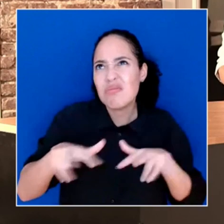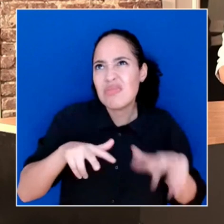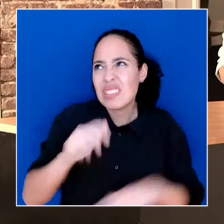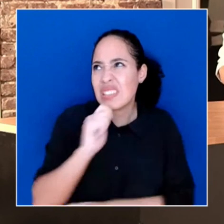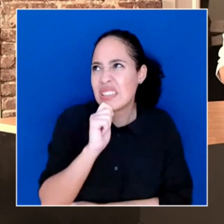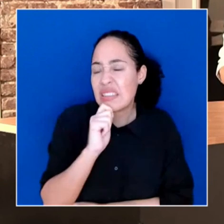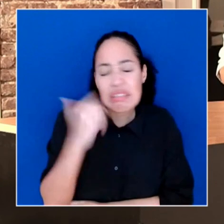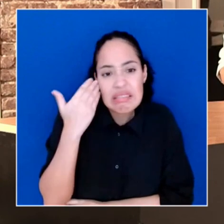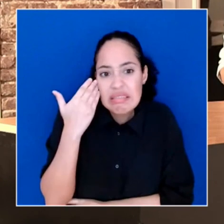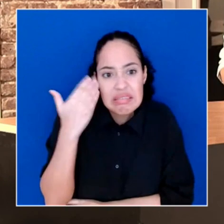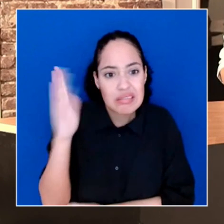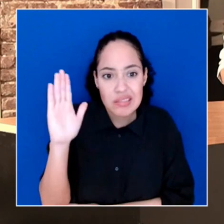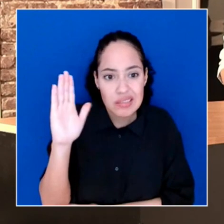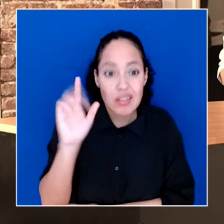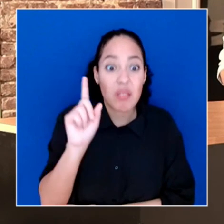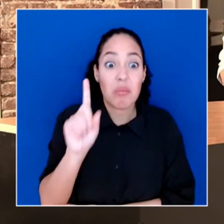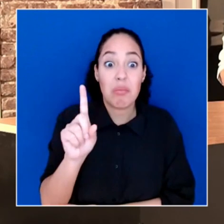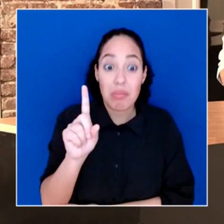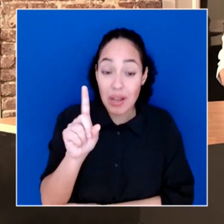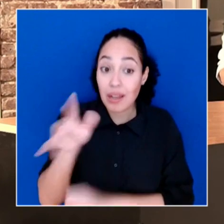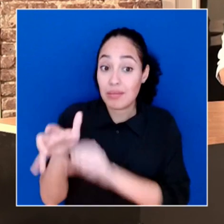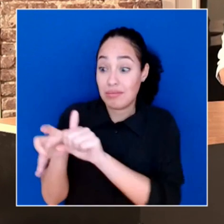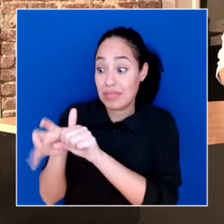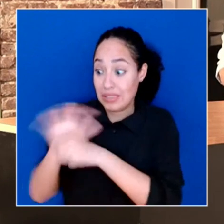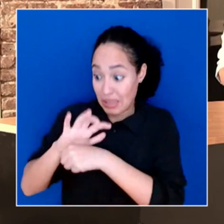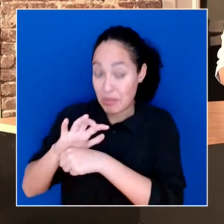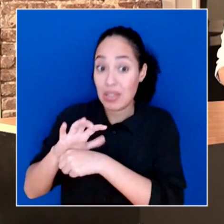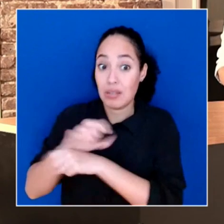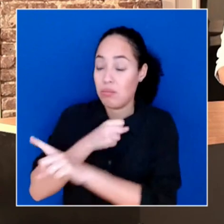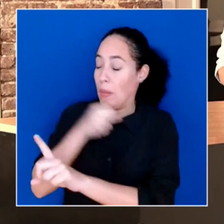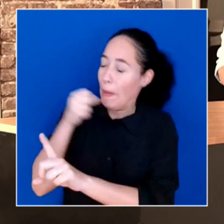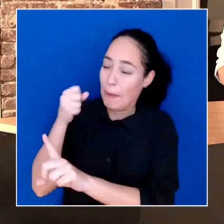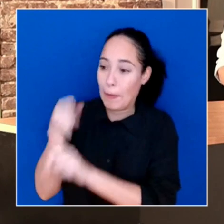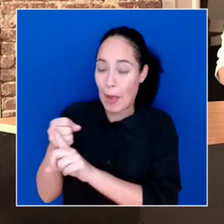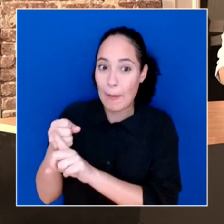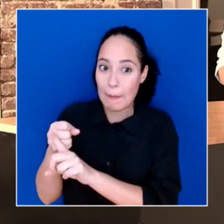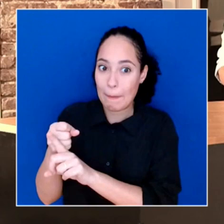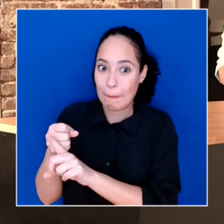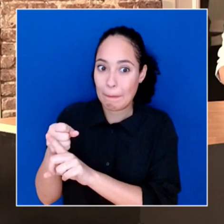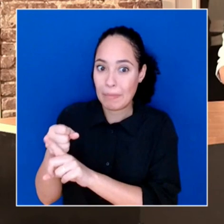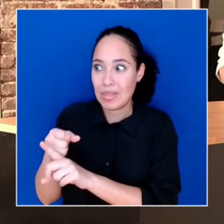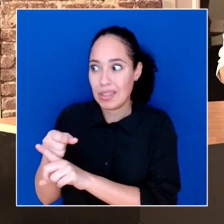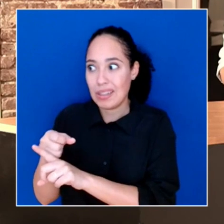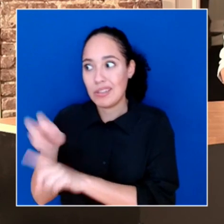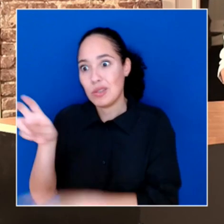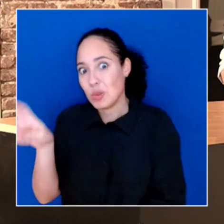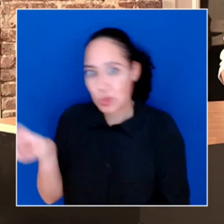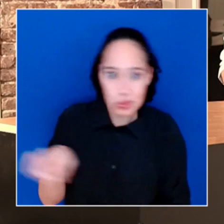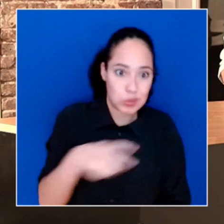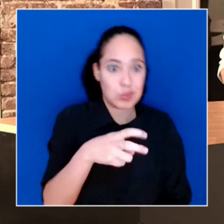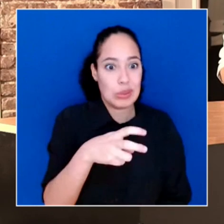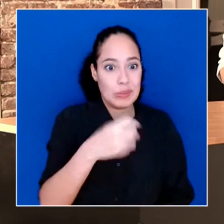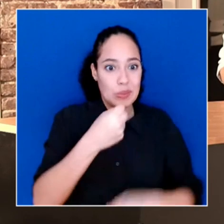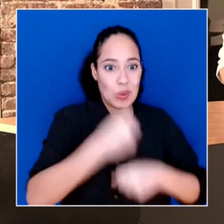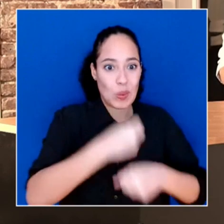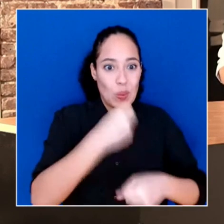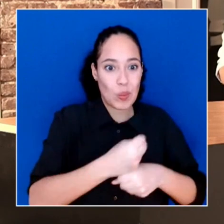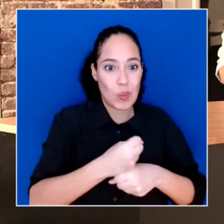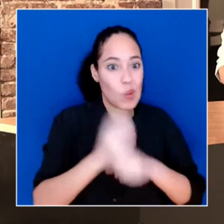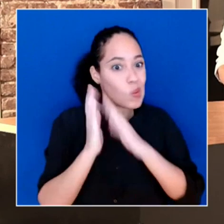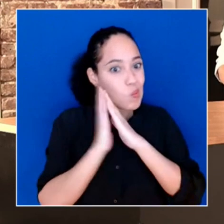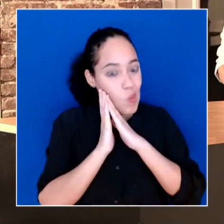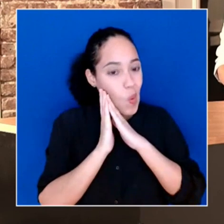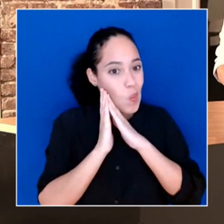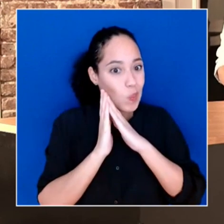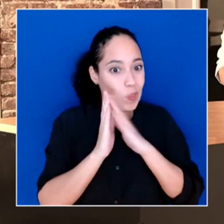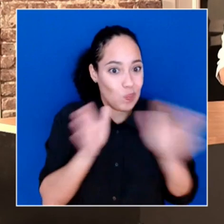shifted to working from home, and actually I find it easier this way. So many people complain,